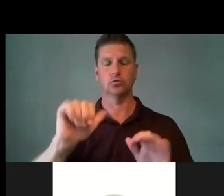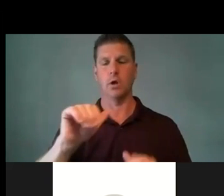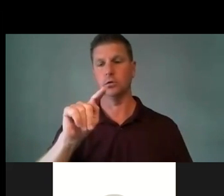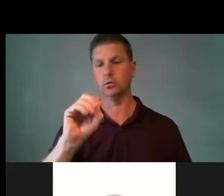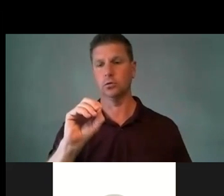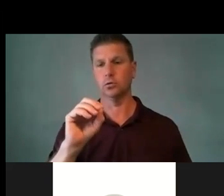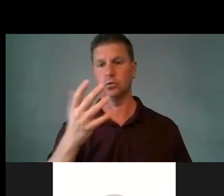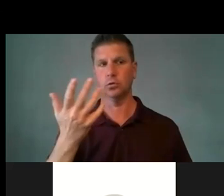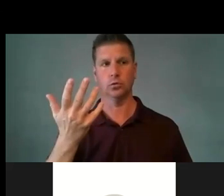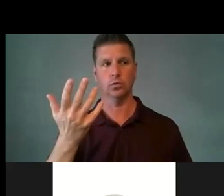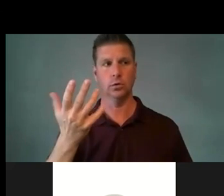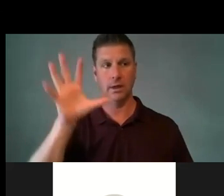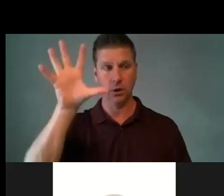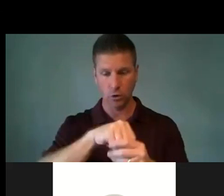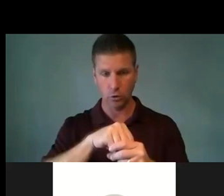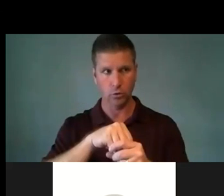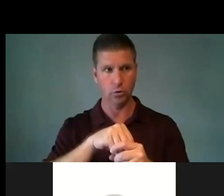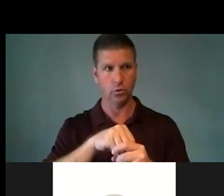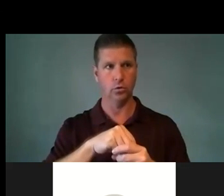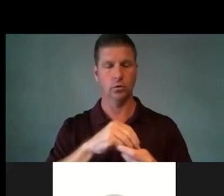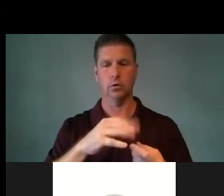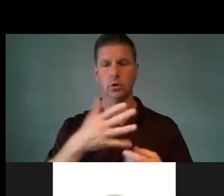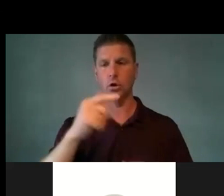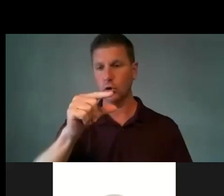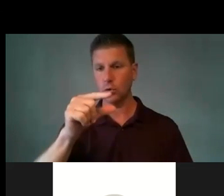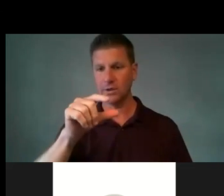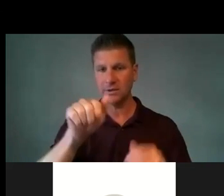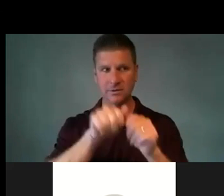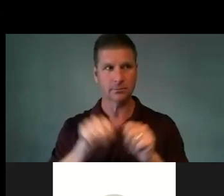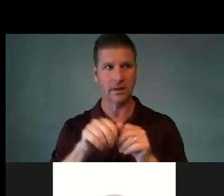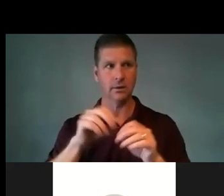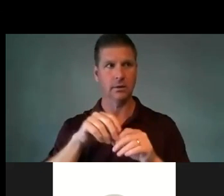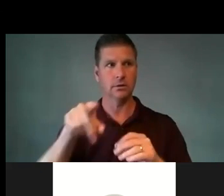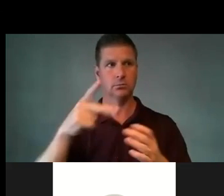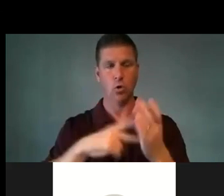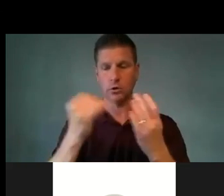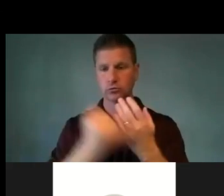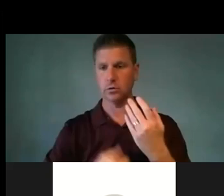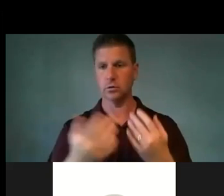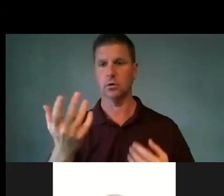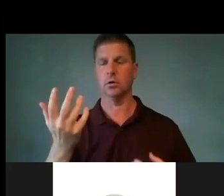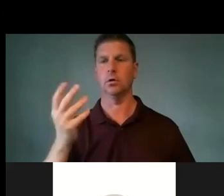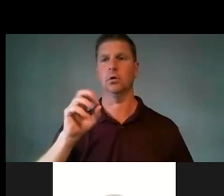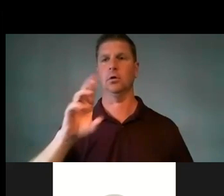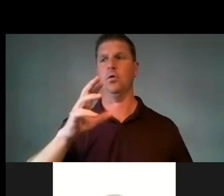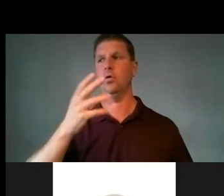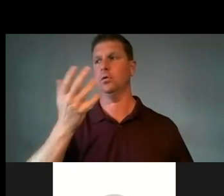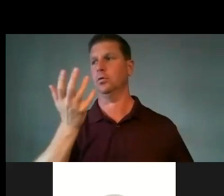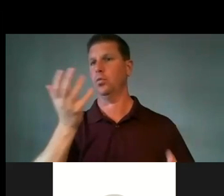to include maybe a green space within this project, or working